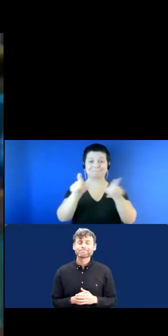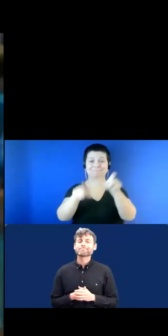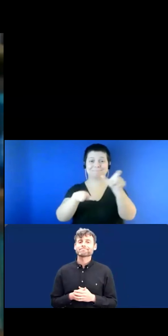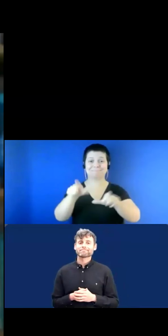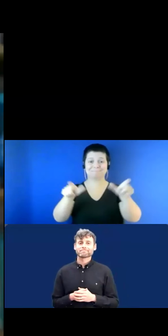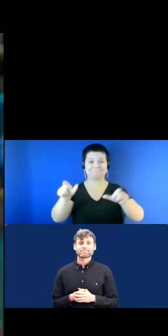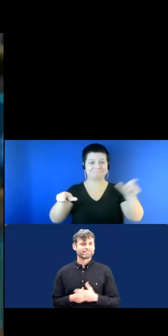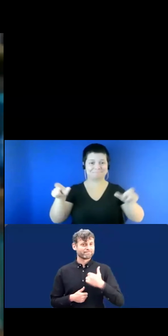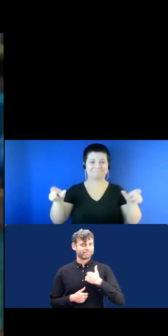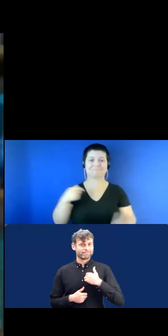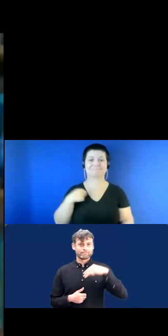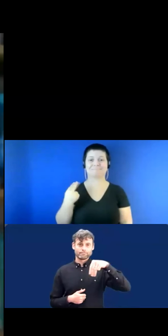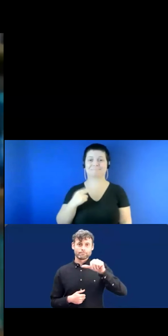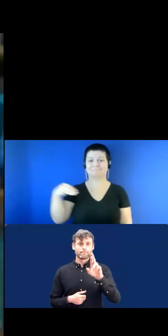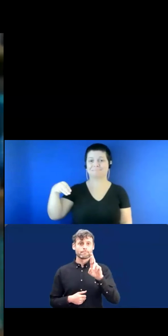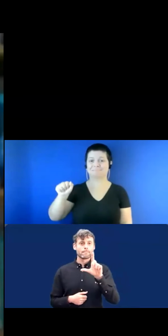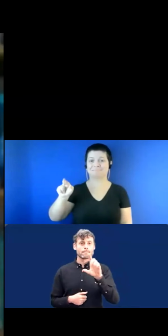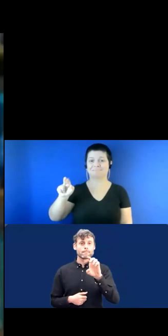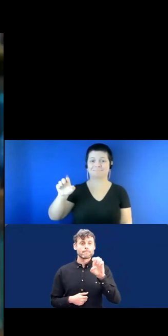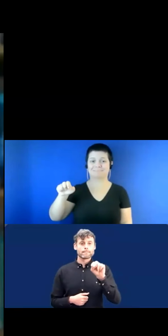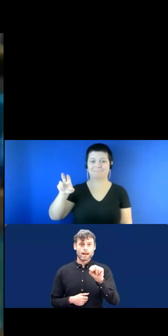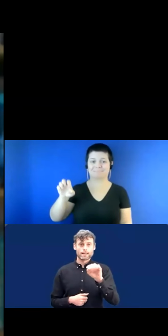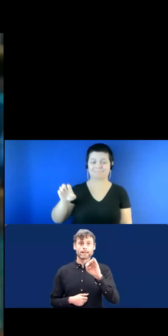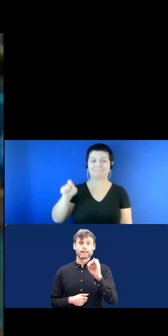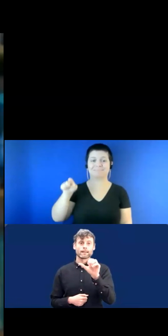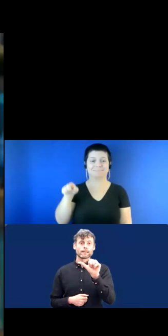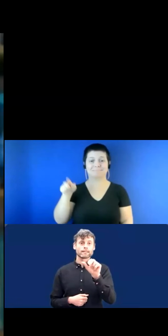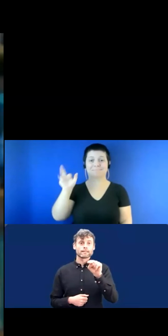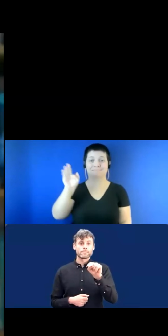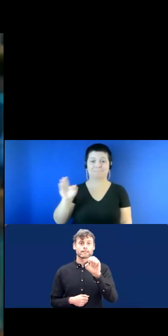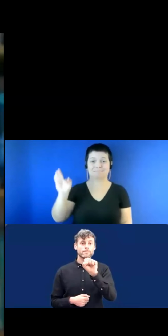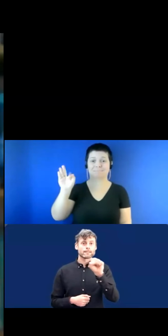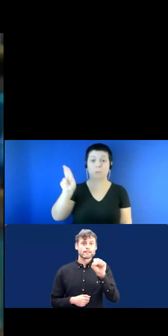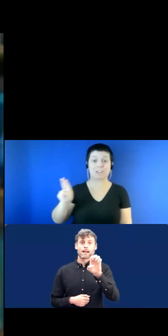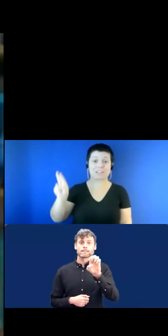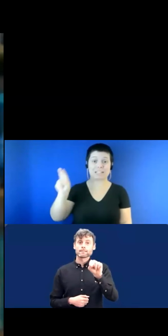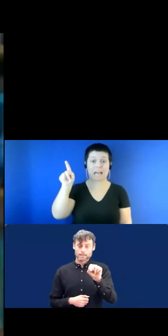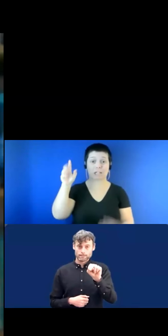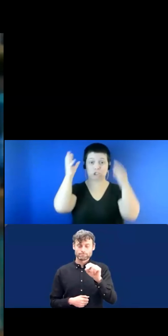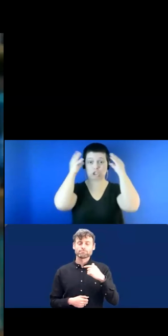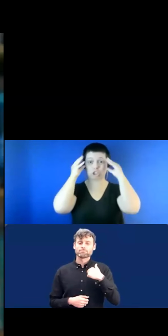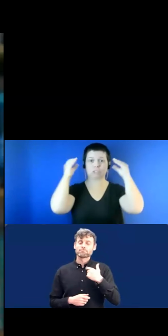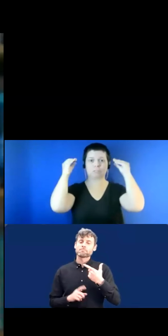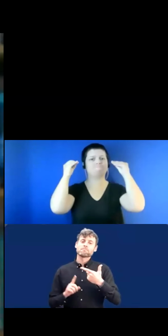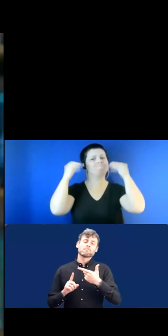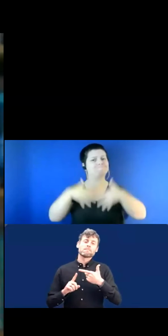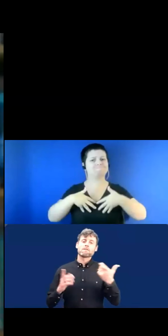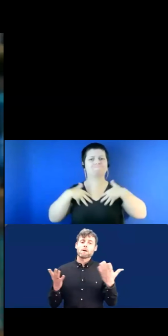I am Marleen Janssen from the University of Groningen in the Netherlands, and I'm very honored to